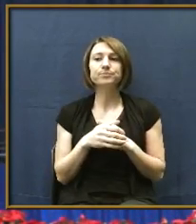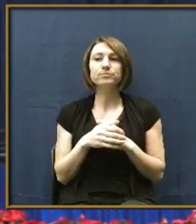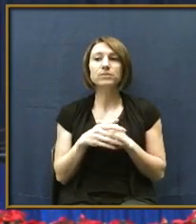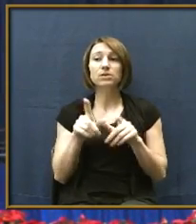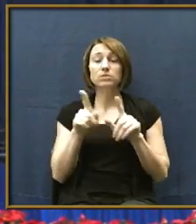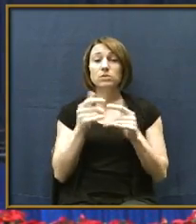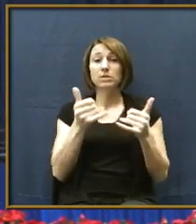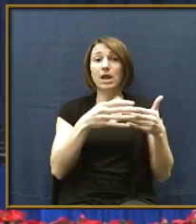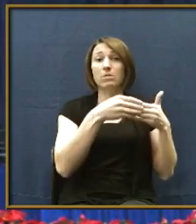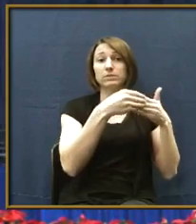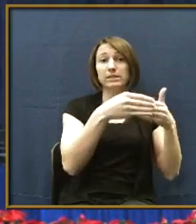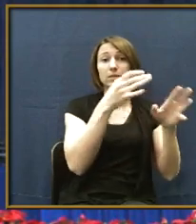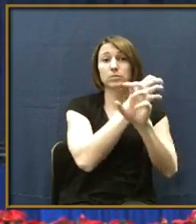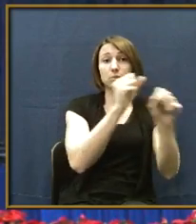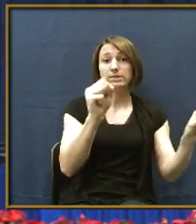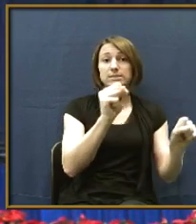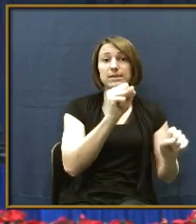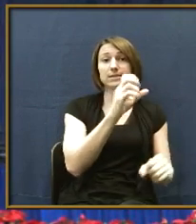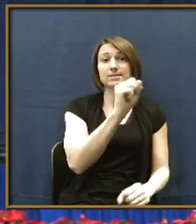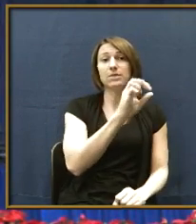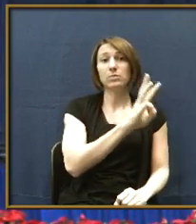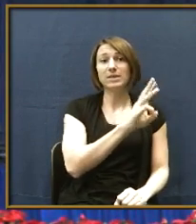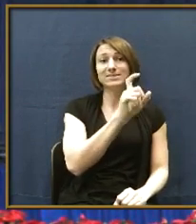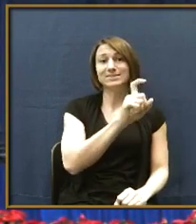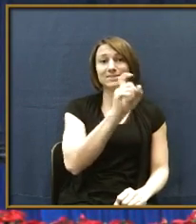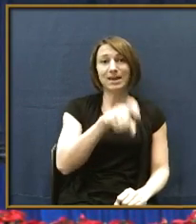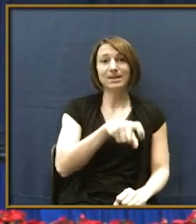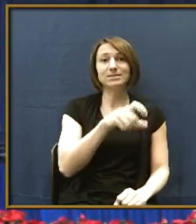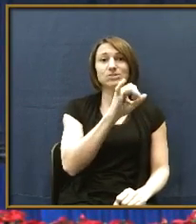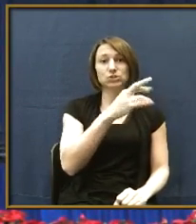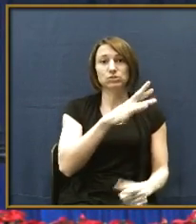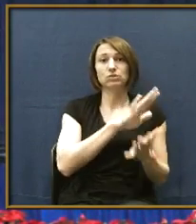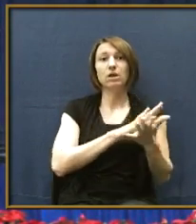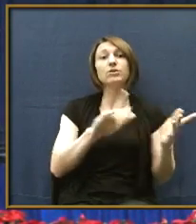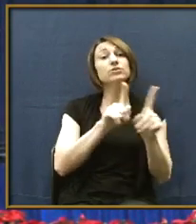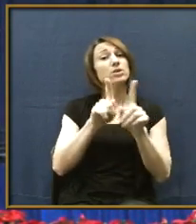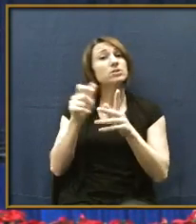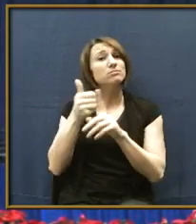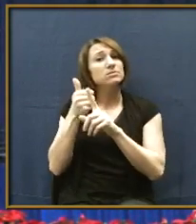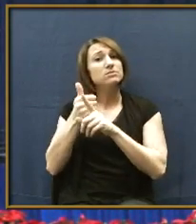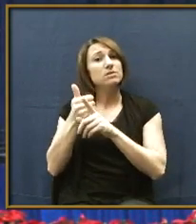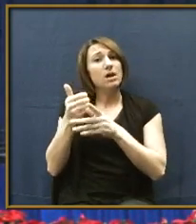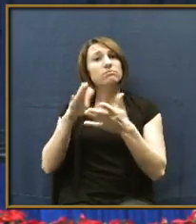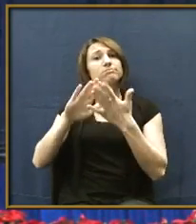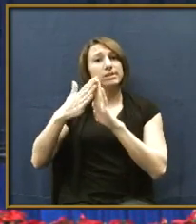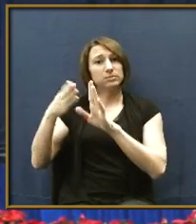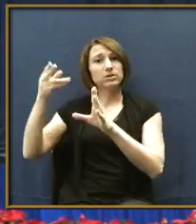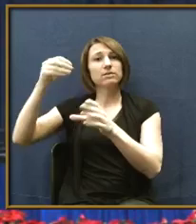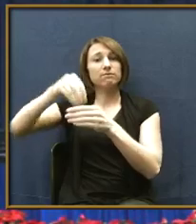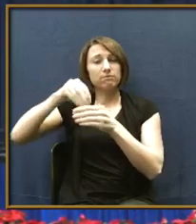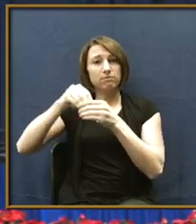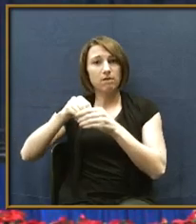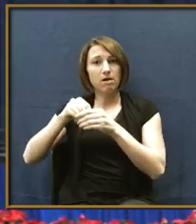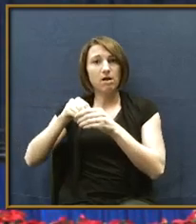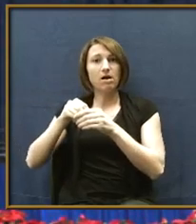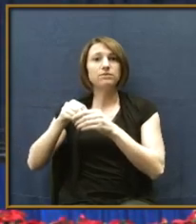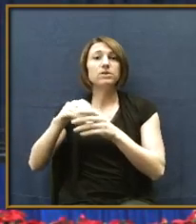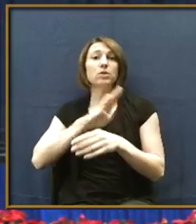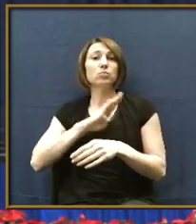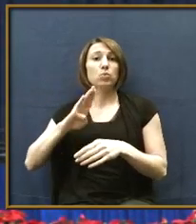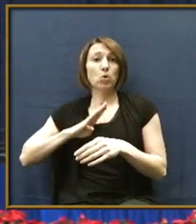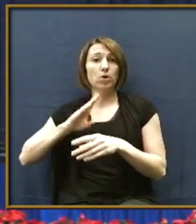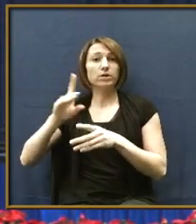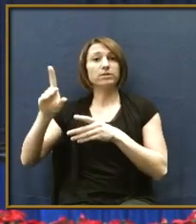College, Dr. Gonzalez is also a leader in the Uvalde community. He served on the board of directors for the Uvalde